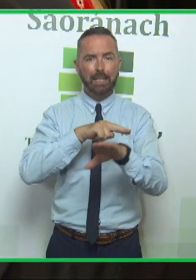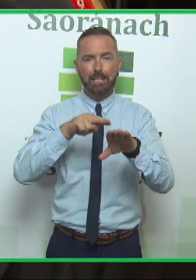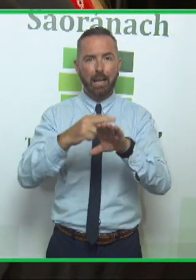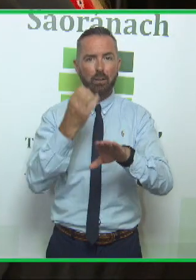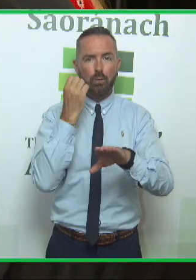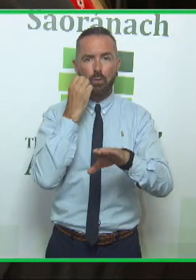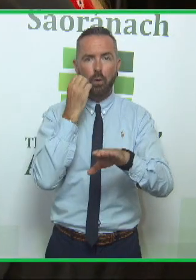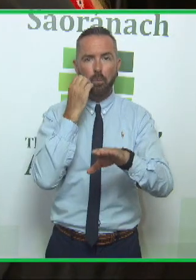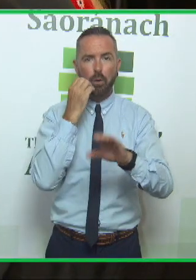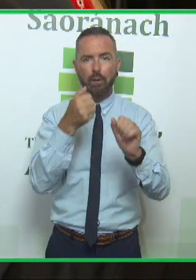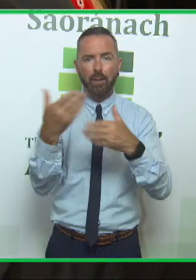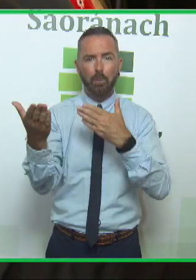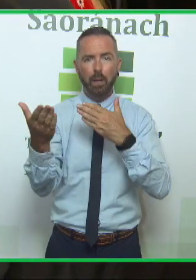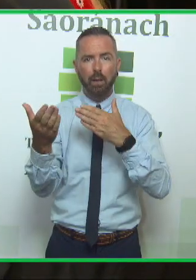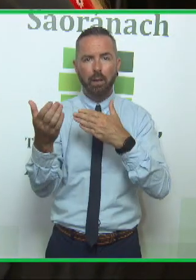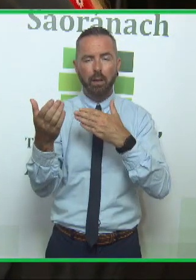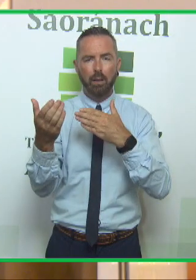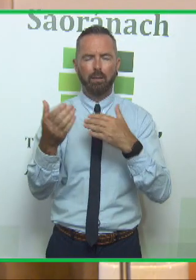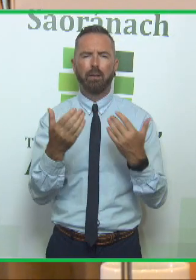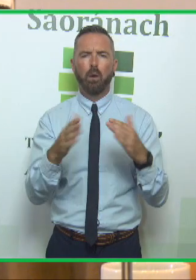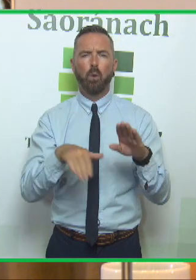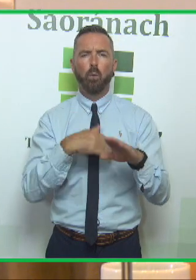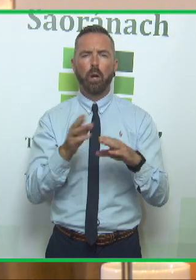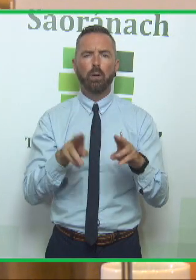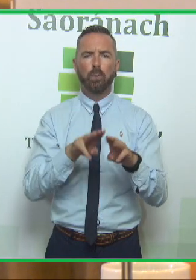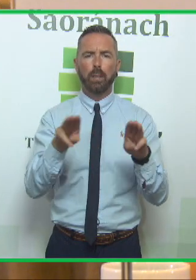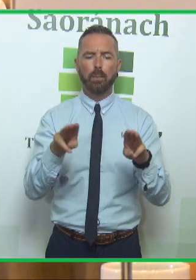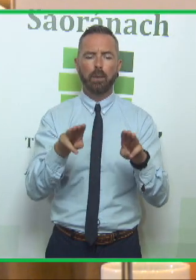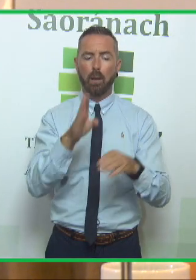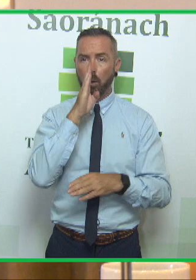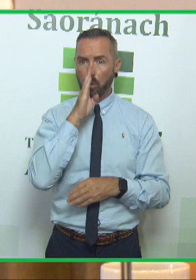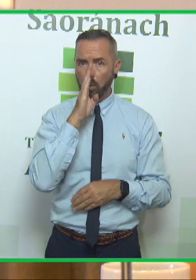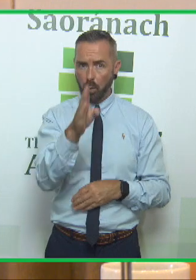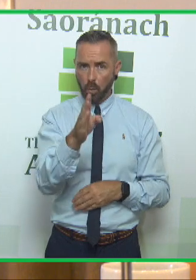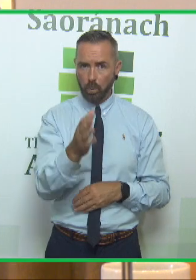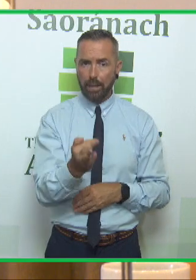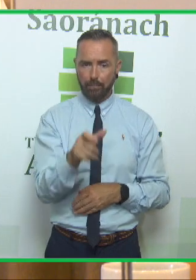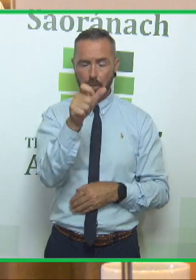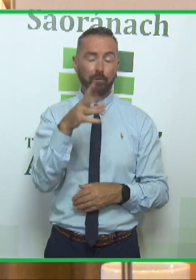available, grant fundings were available. Where do they go? Where do people go if they have someone that they're worried